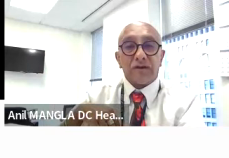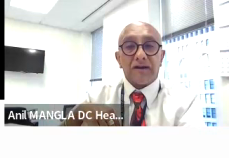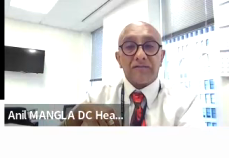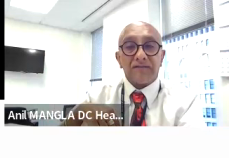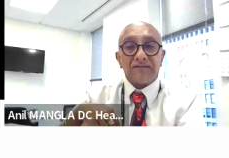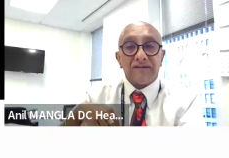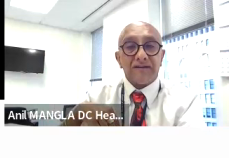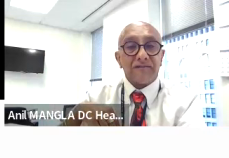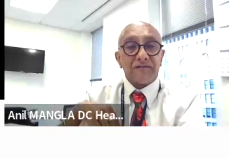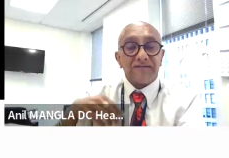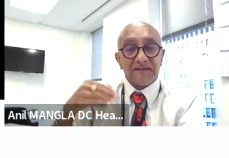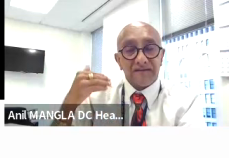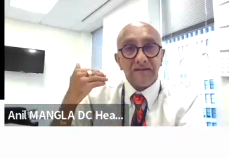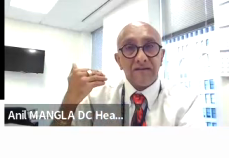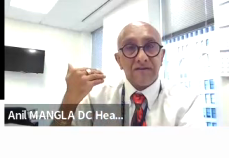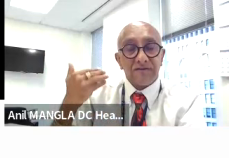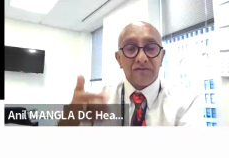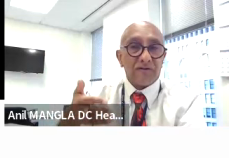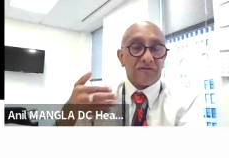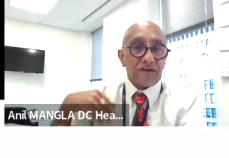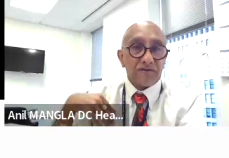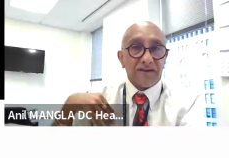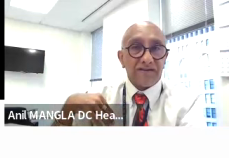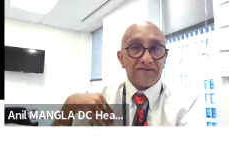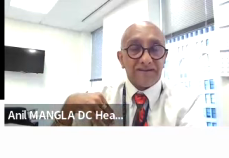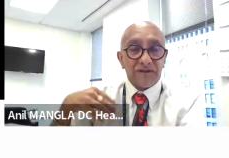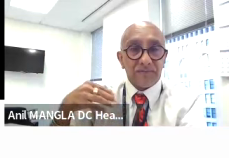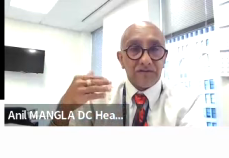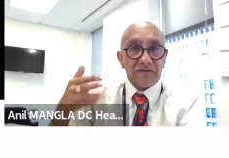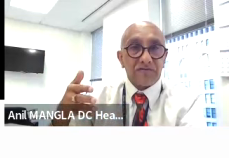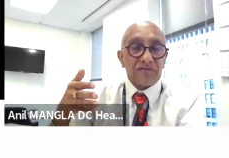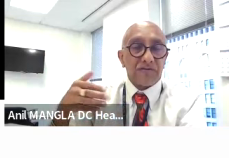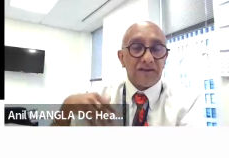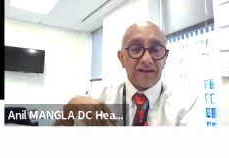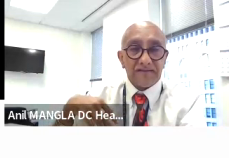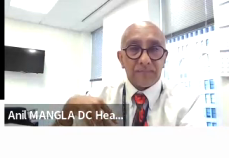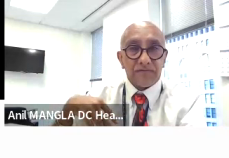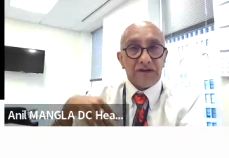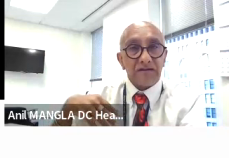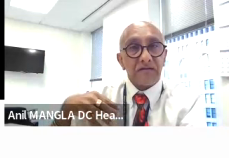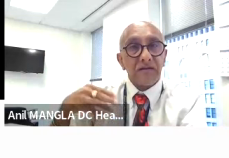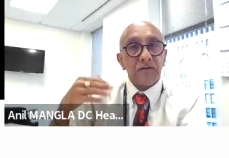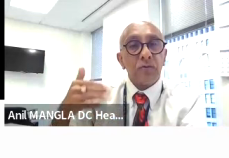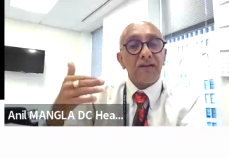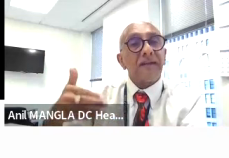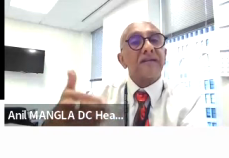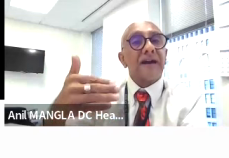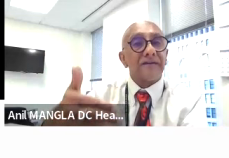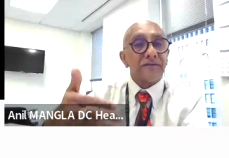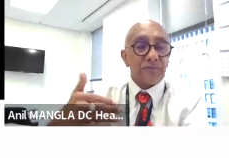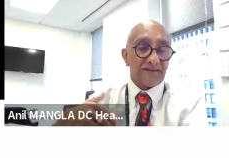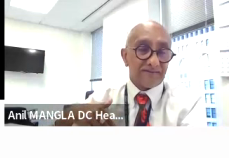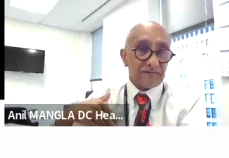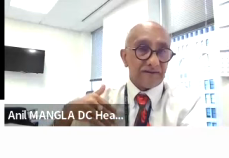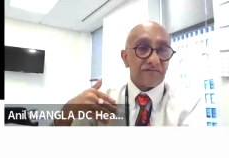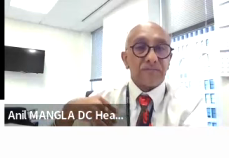especially if you are high-risk setting and very sick. You do also want to kind of seek treatment, go to your healthcare provider, who will then